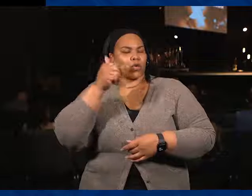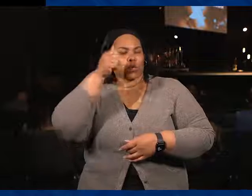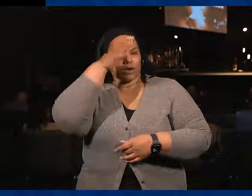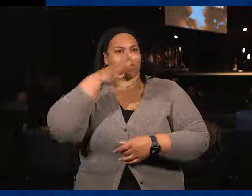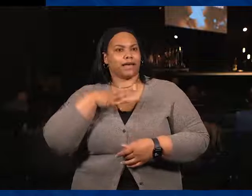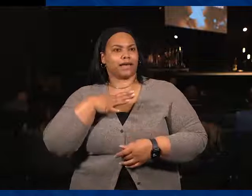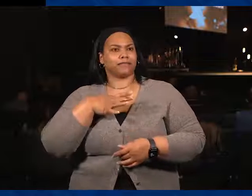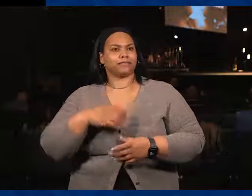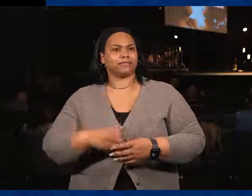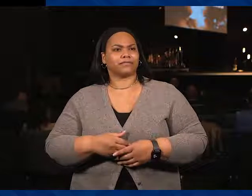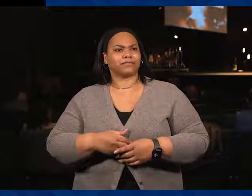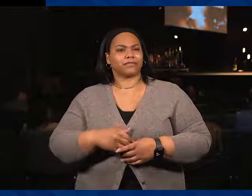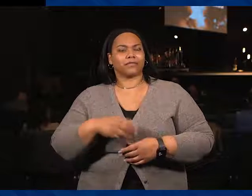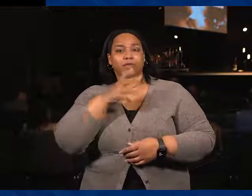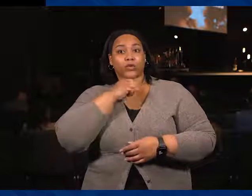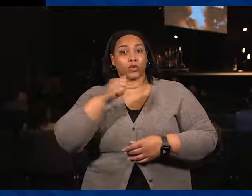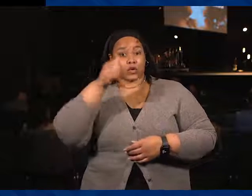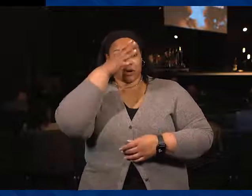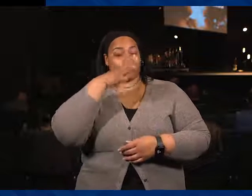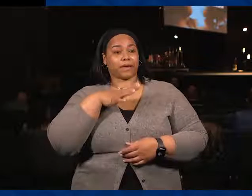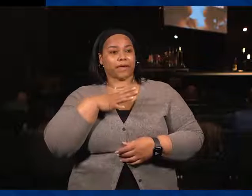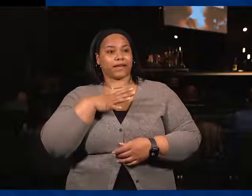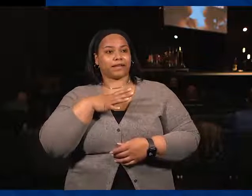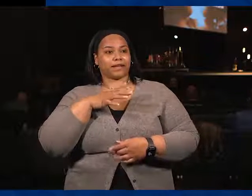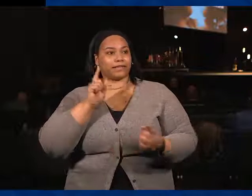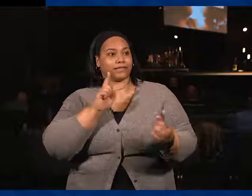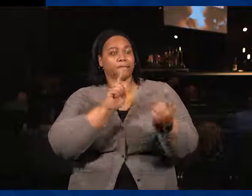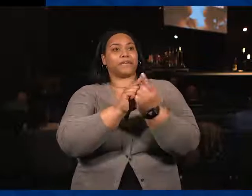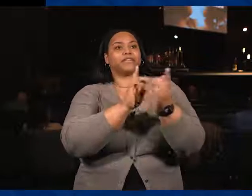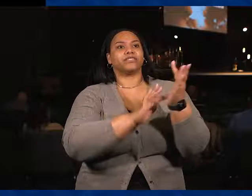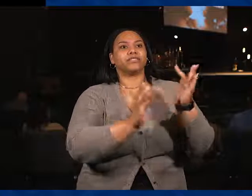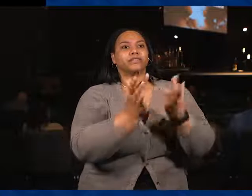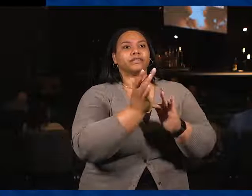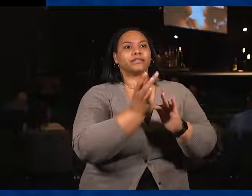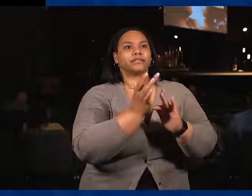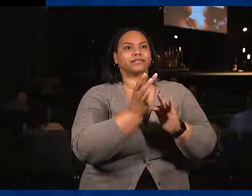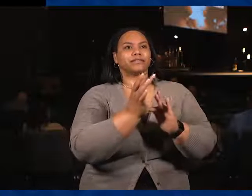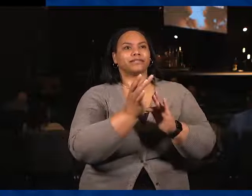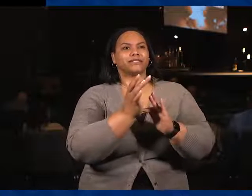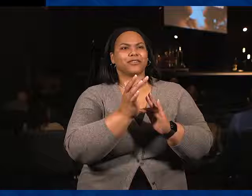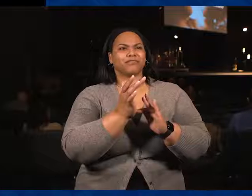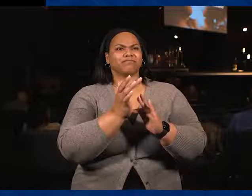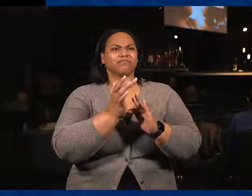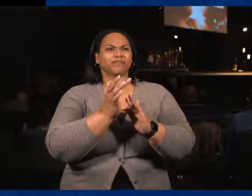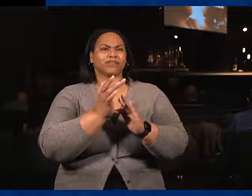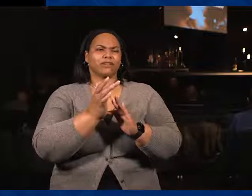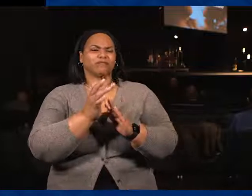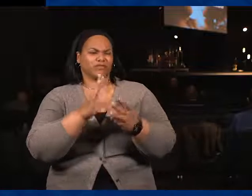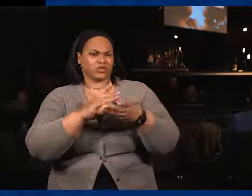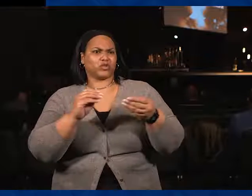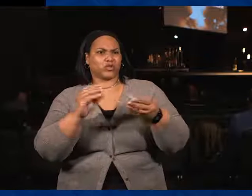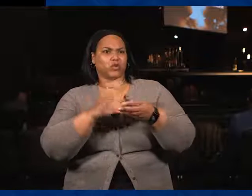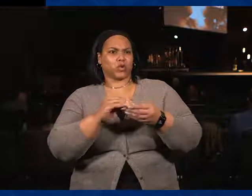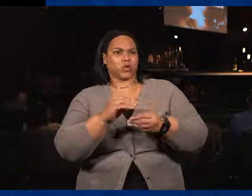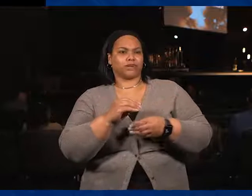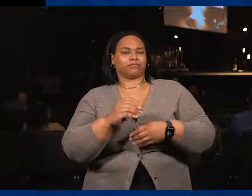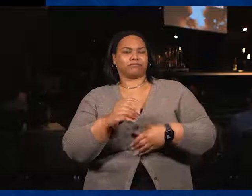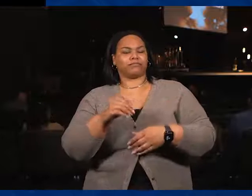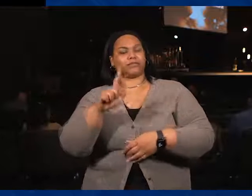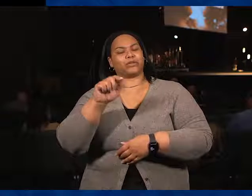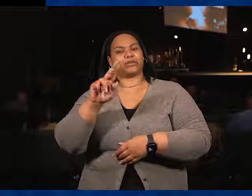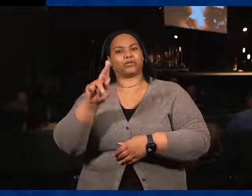a centurion who encounters our Savior. Do me a favor and jaywalk with me one more time. Back into Luke chapter